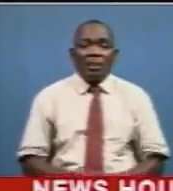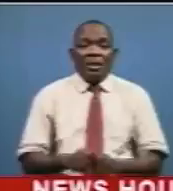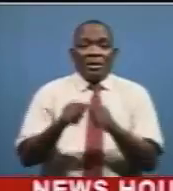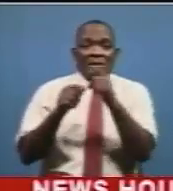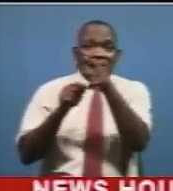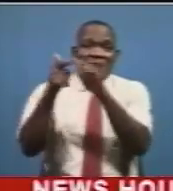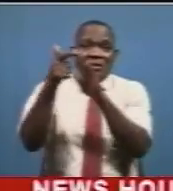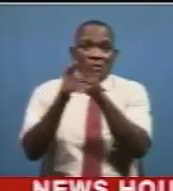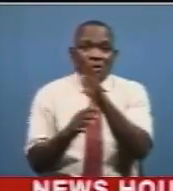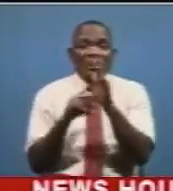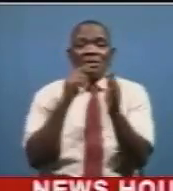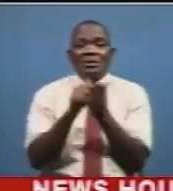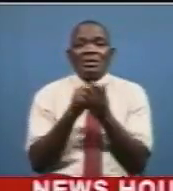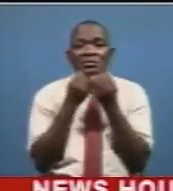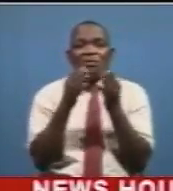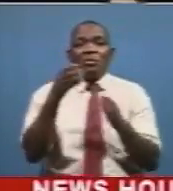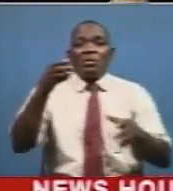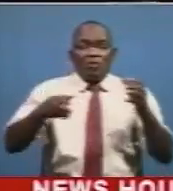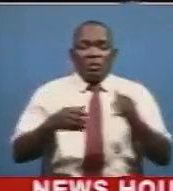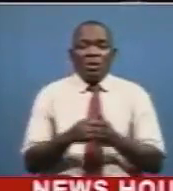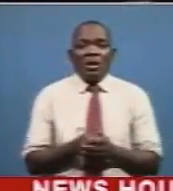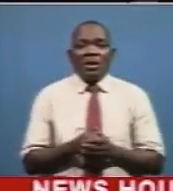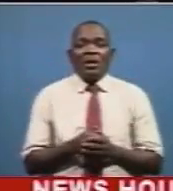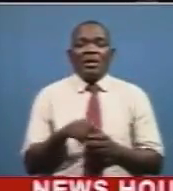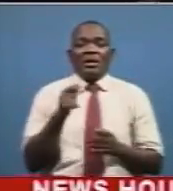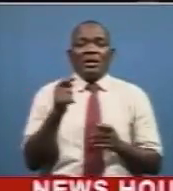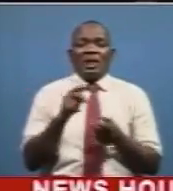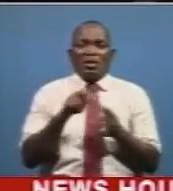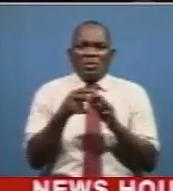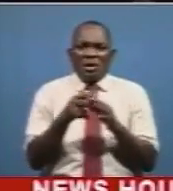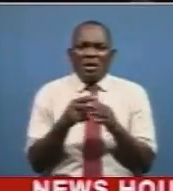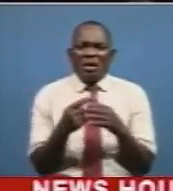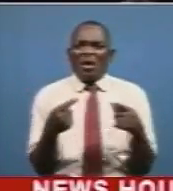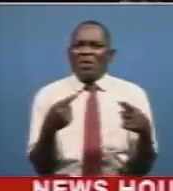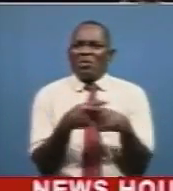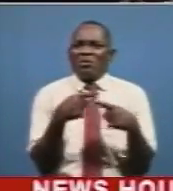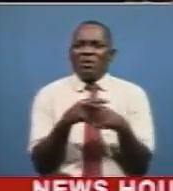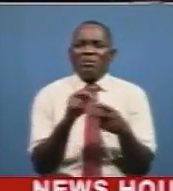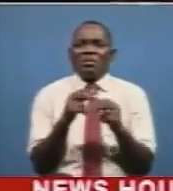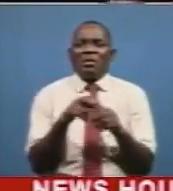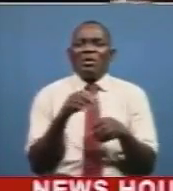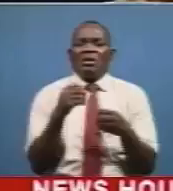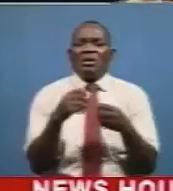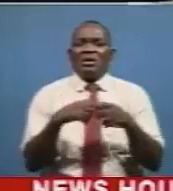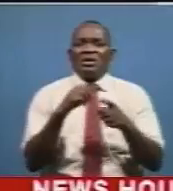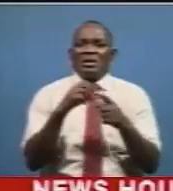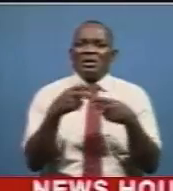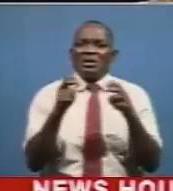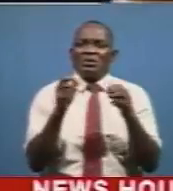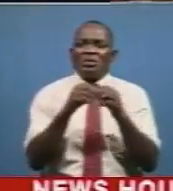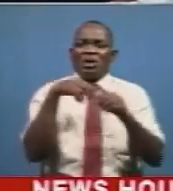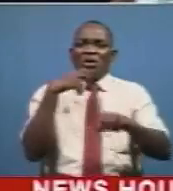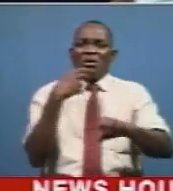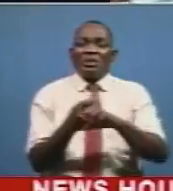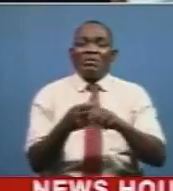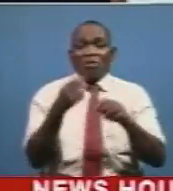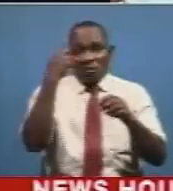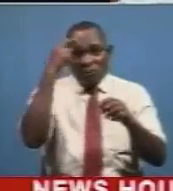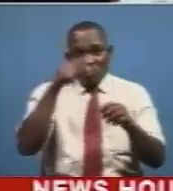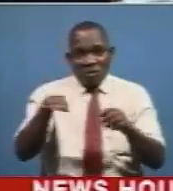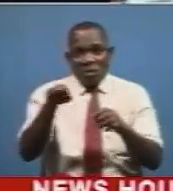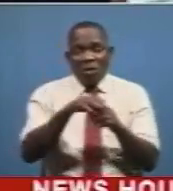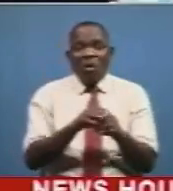Mr. Chachichikata told the court the conflicting figures makes the situation rather complicated, and in order